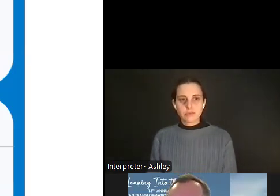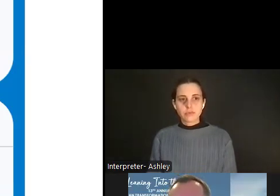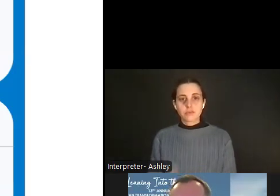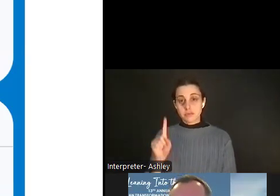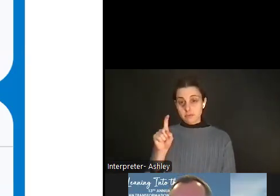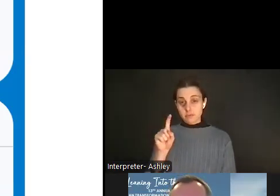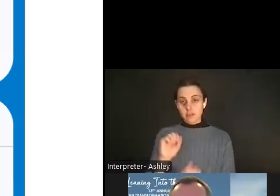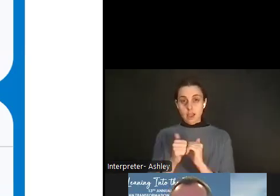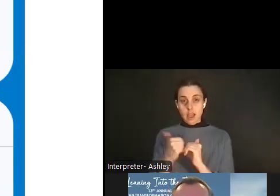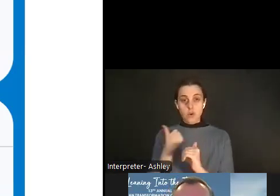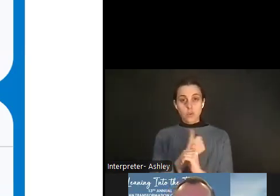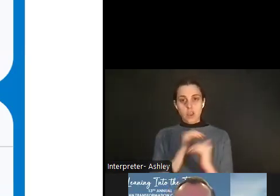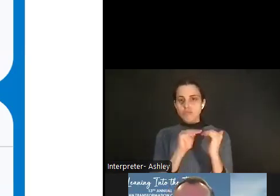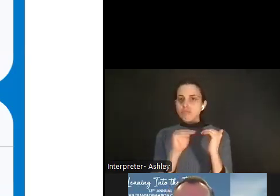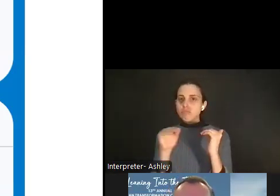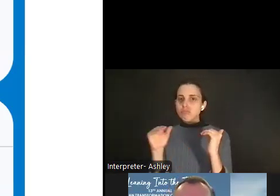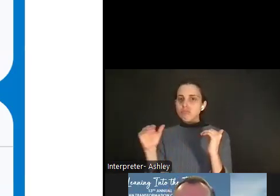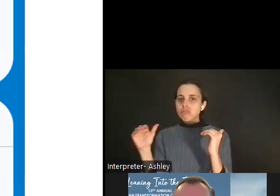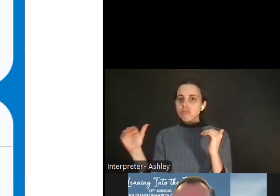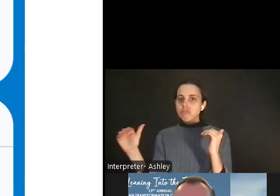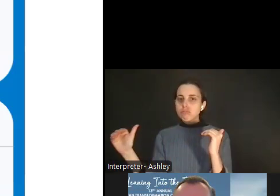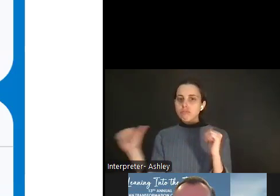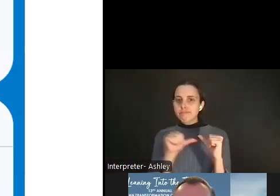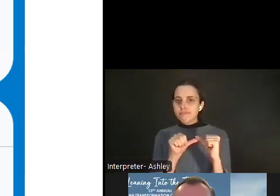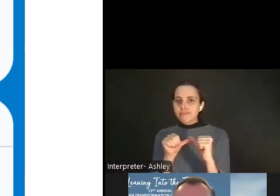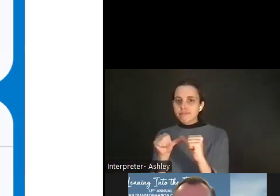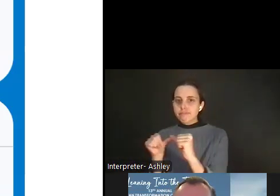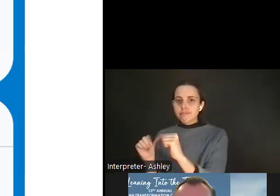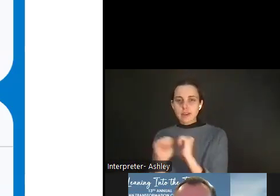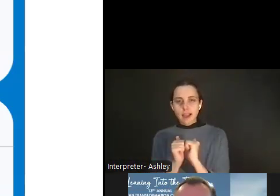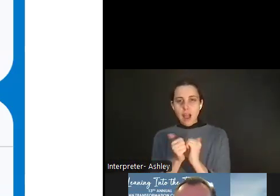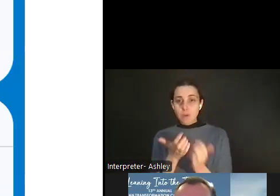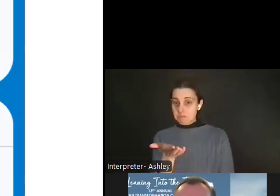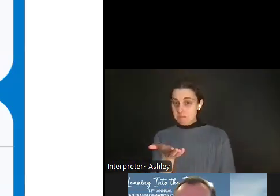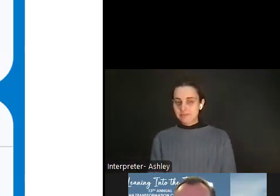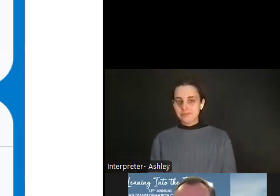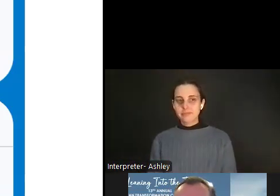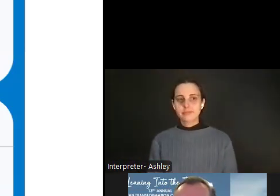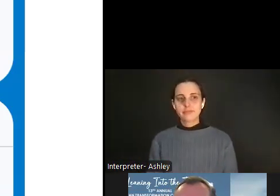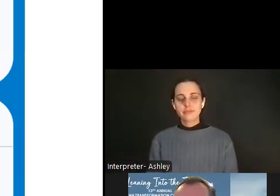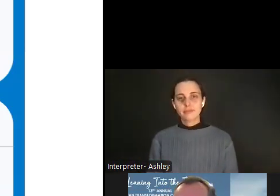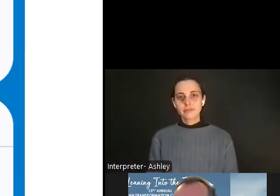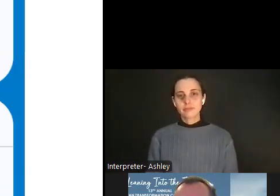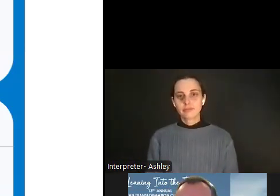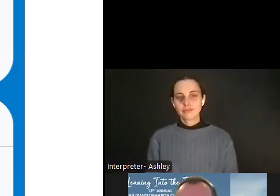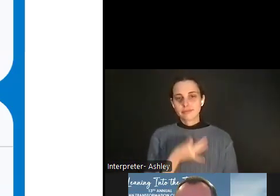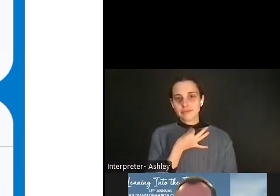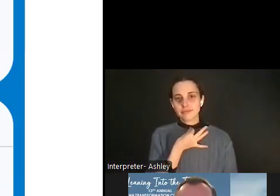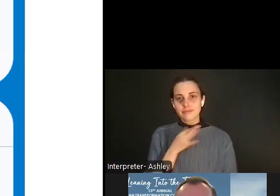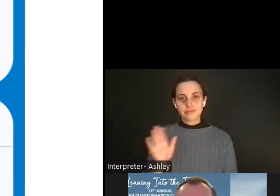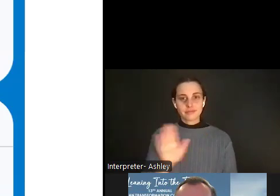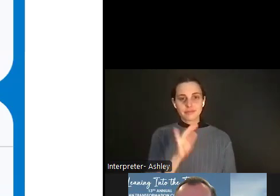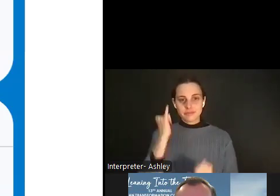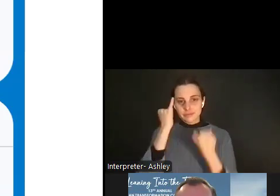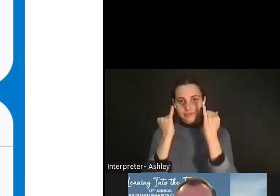time? What can we put in place to sustain over time? I'd be curious to see your ideas